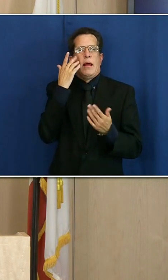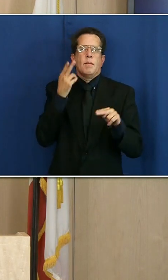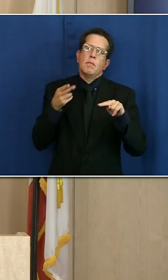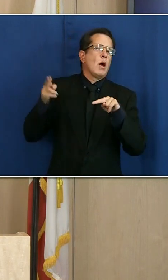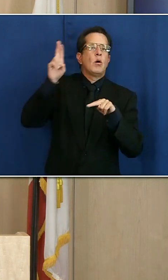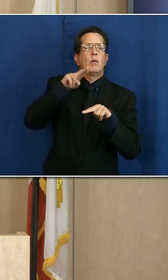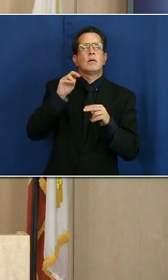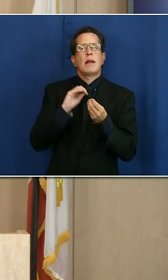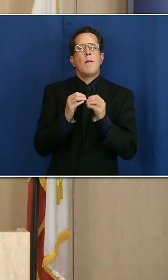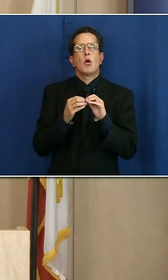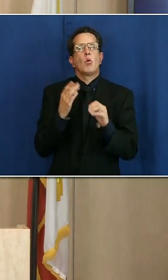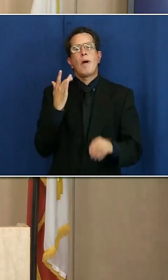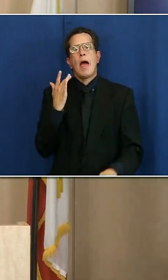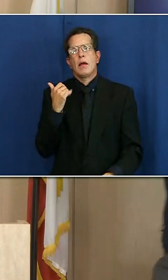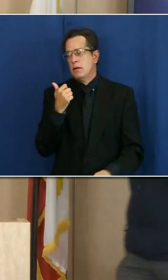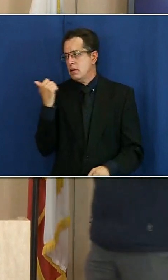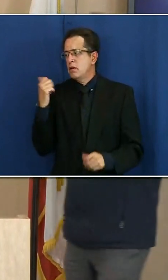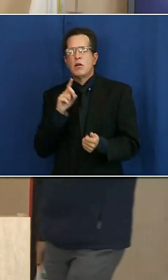respond.